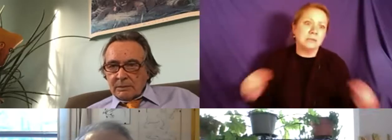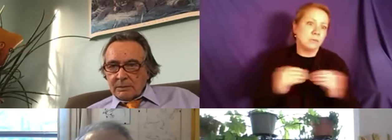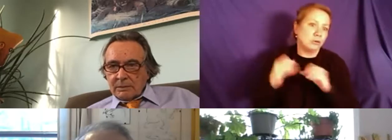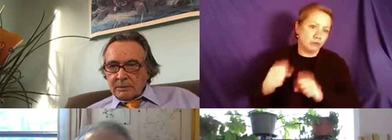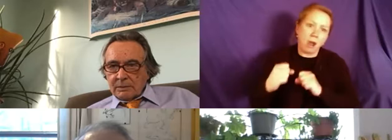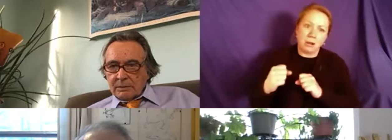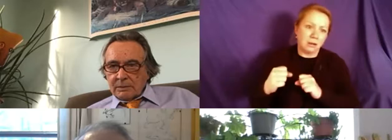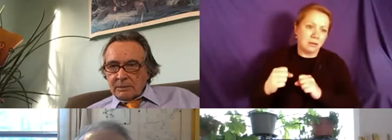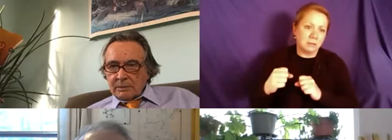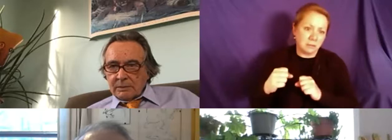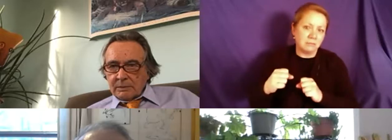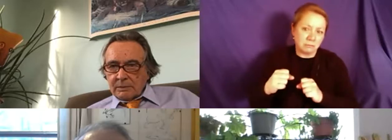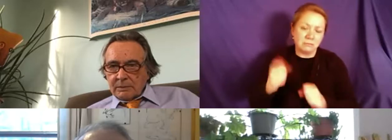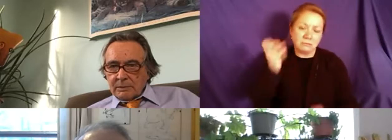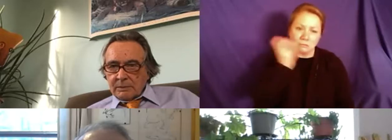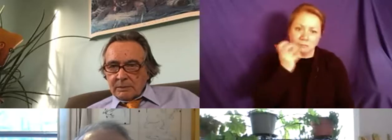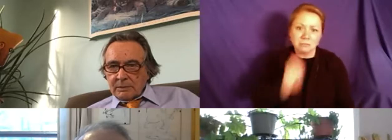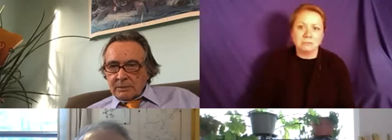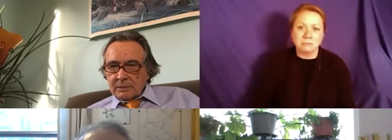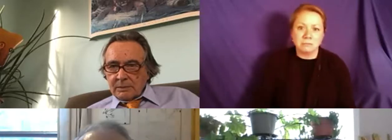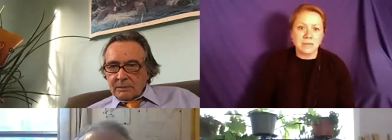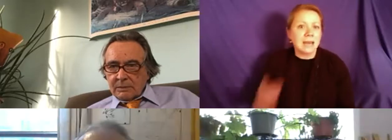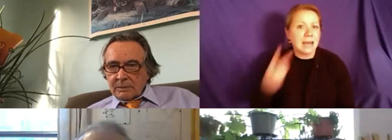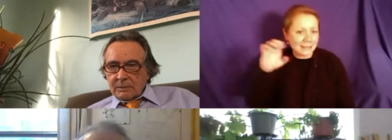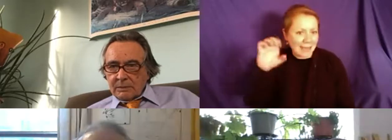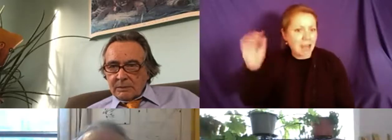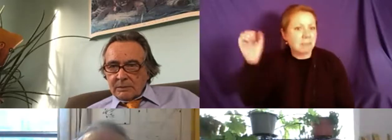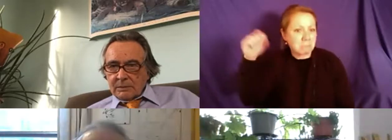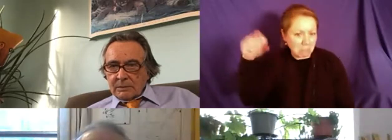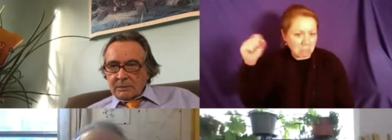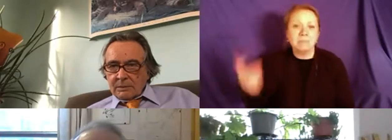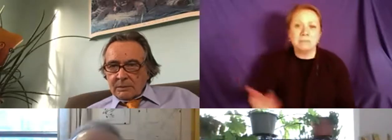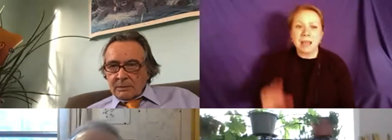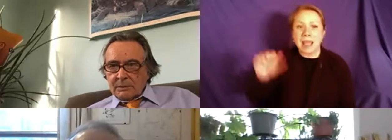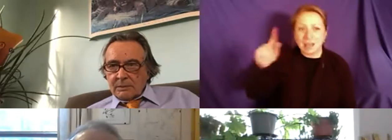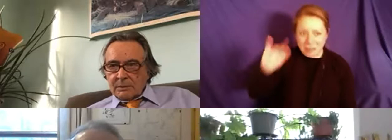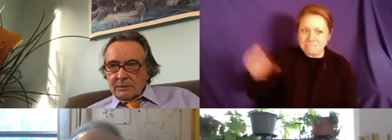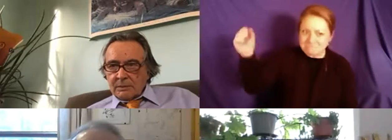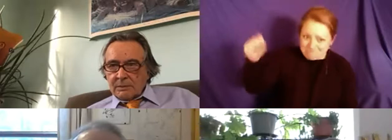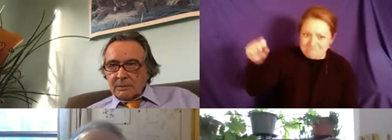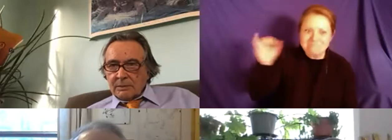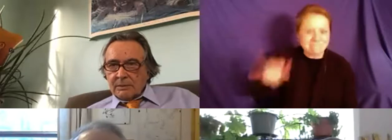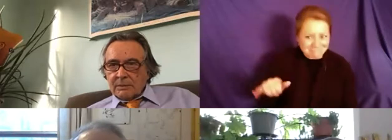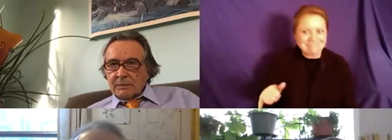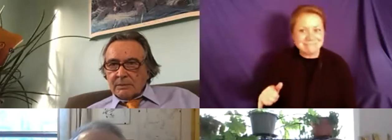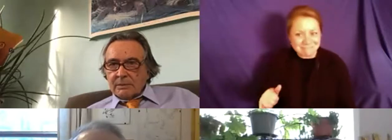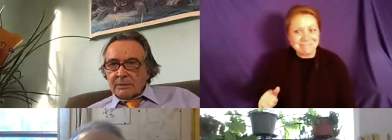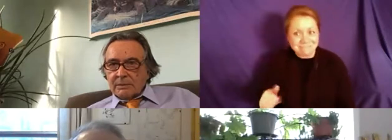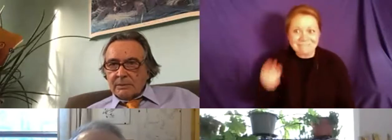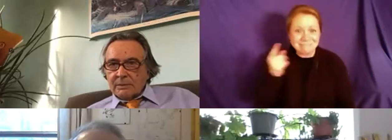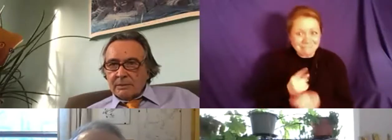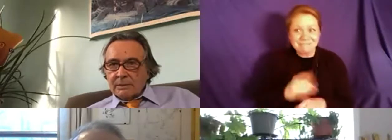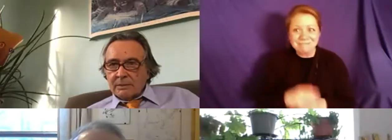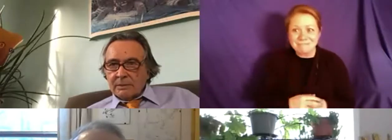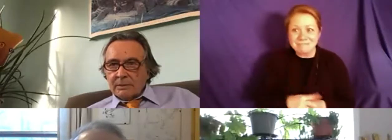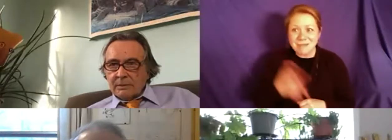stronger. And I see Ed nodding and Anthony's going, yeah, that's, you know, because it